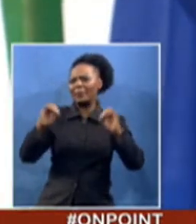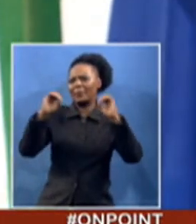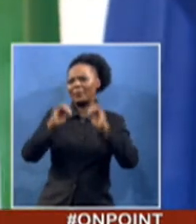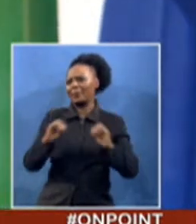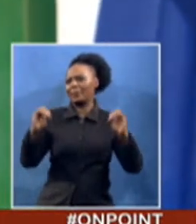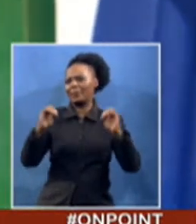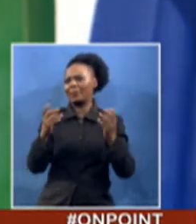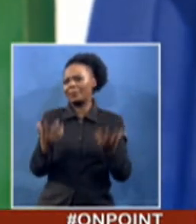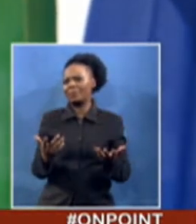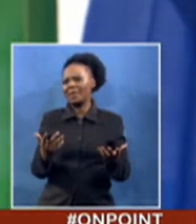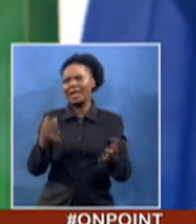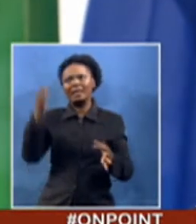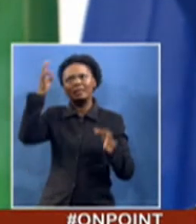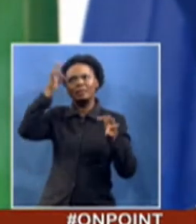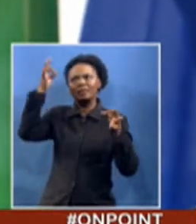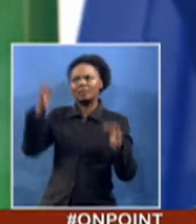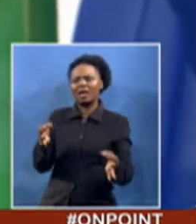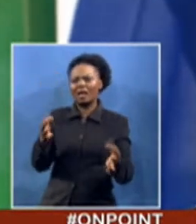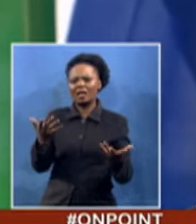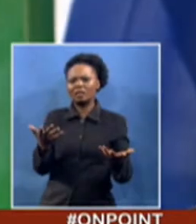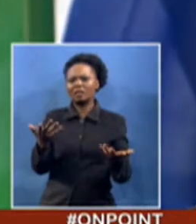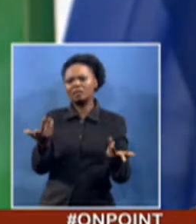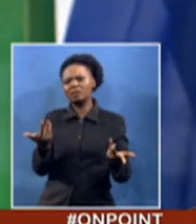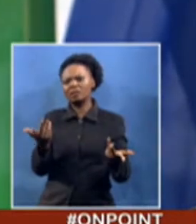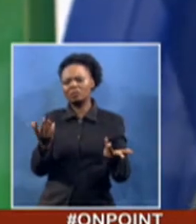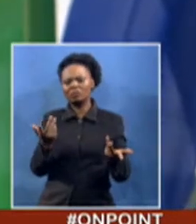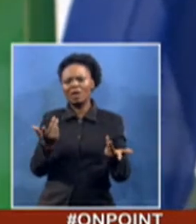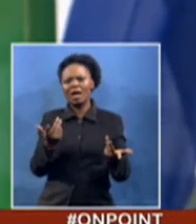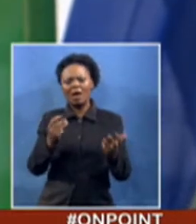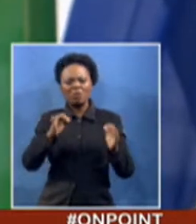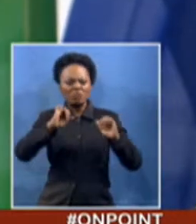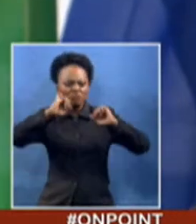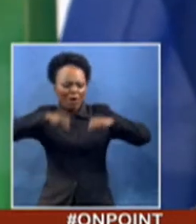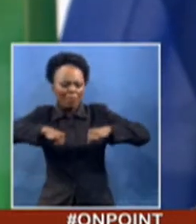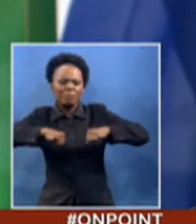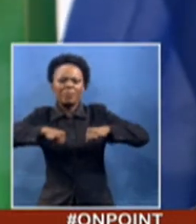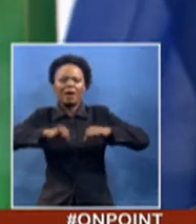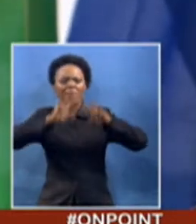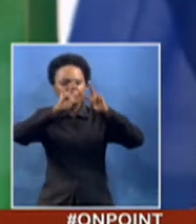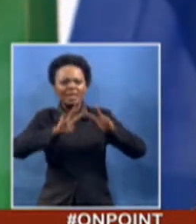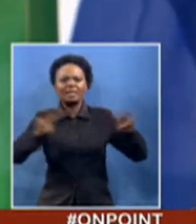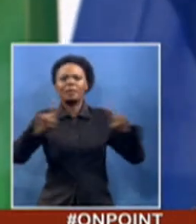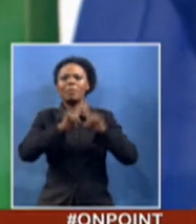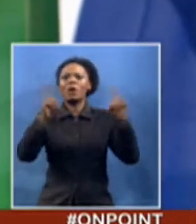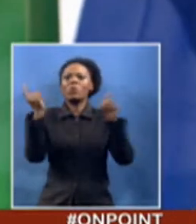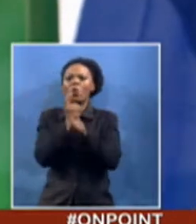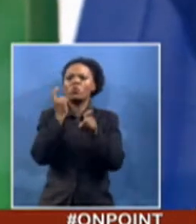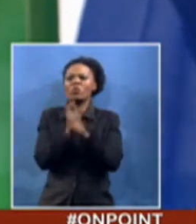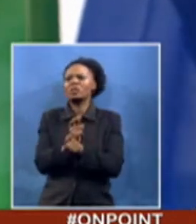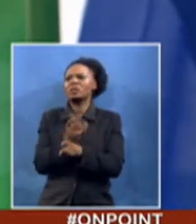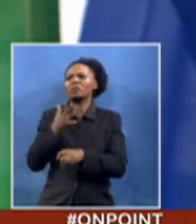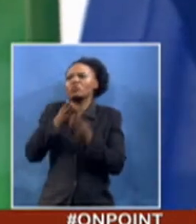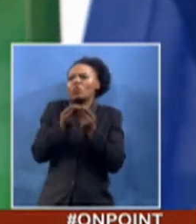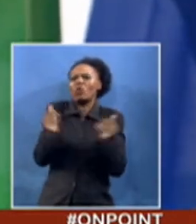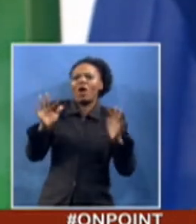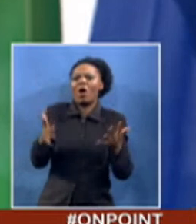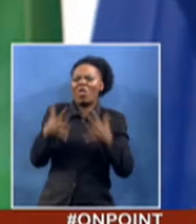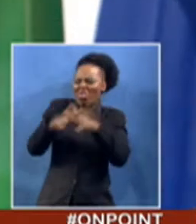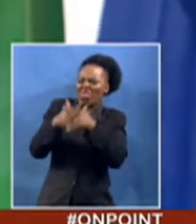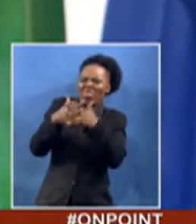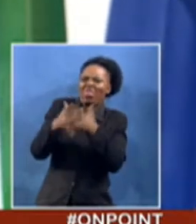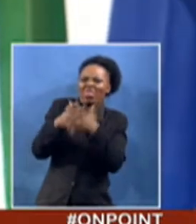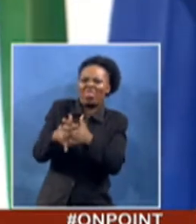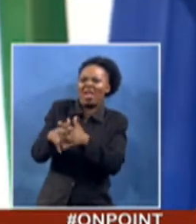reaching agreements peacefully, we always resort to vandalism. We don't